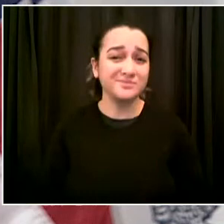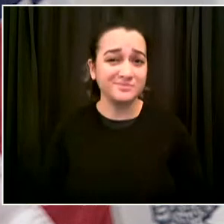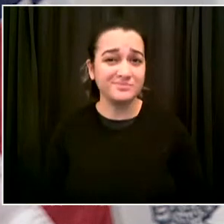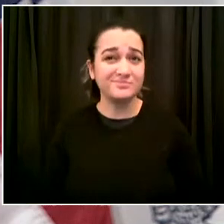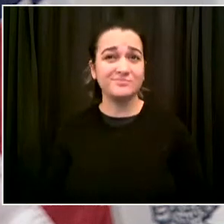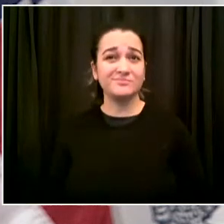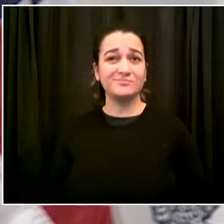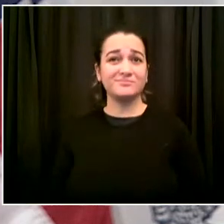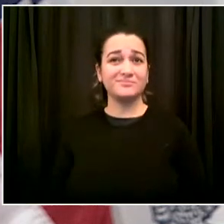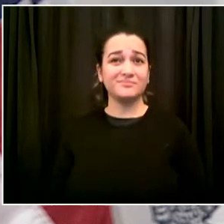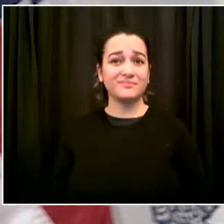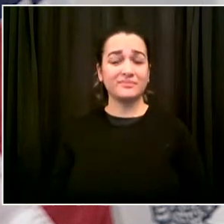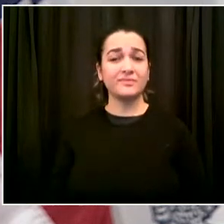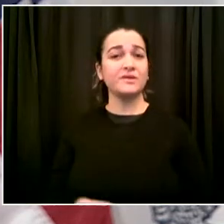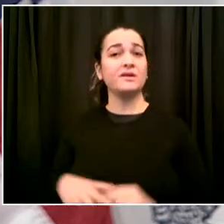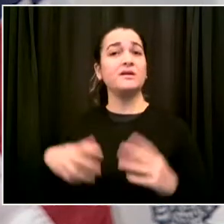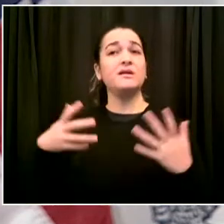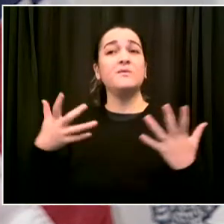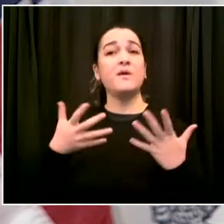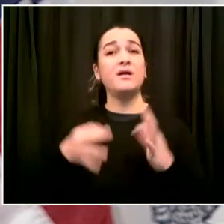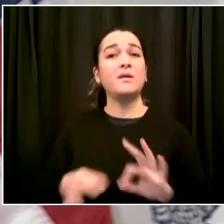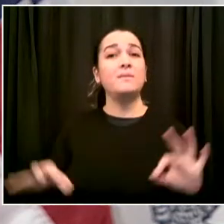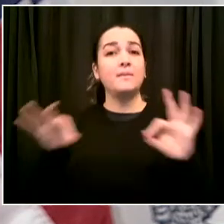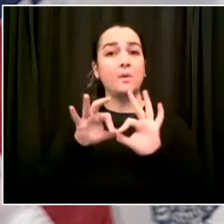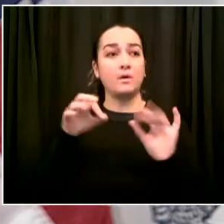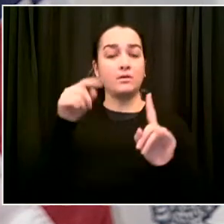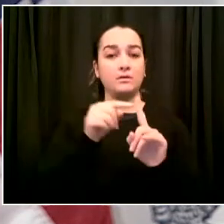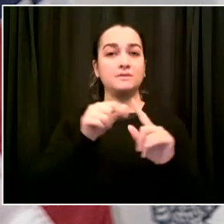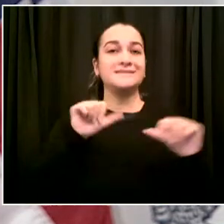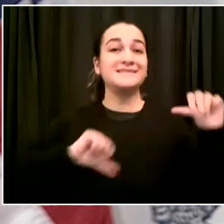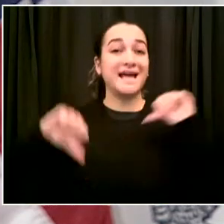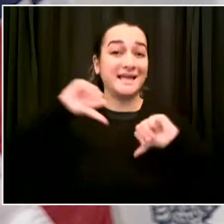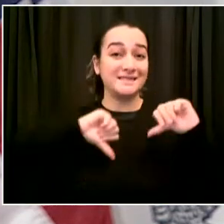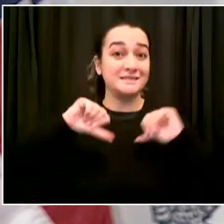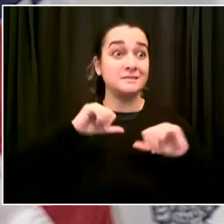That's the way to do things if you're going to save lives.